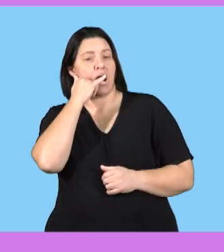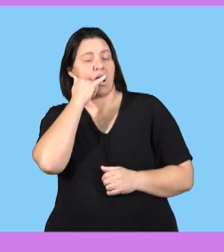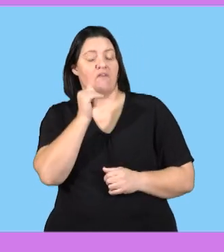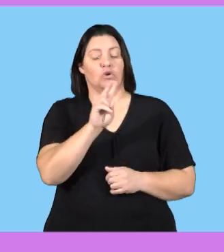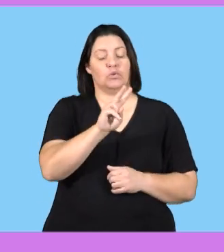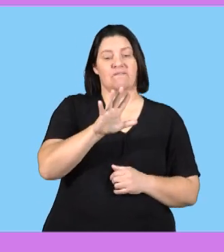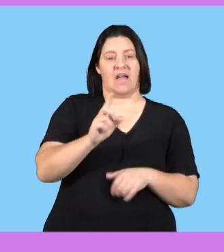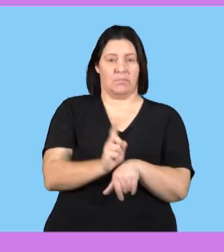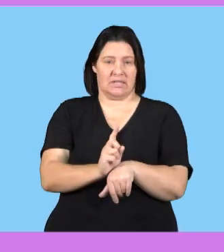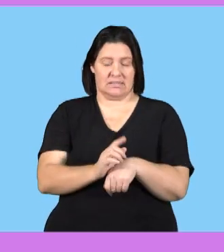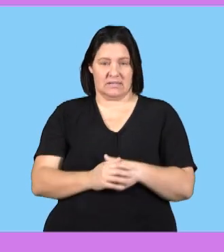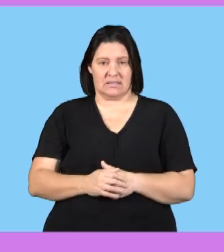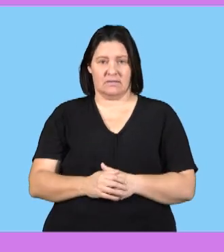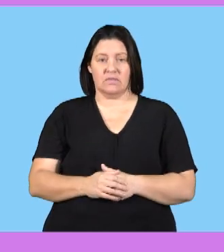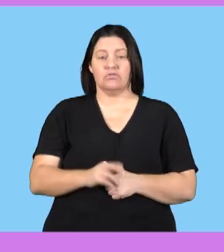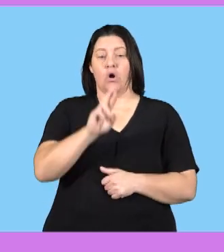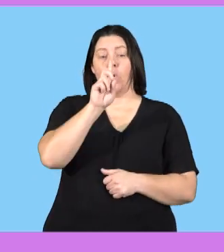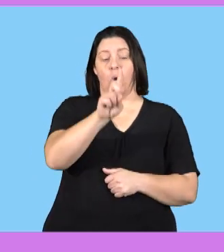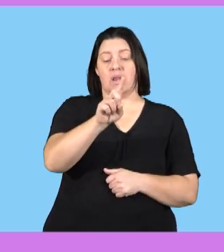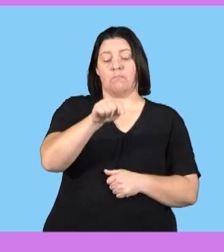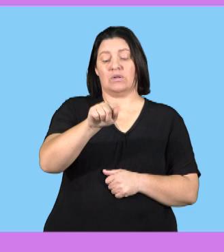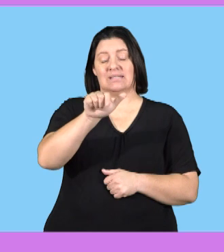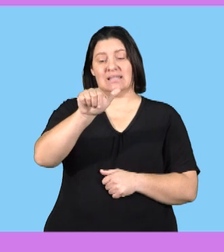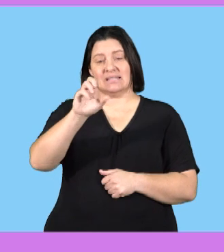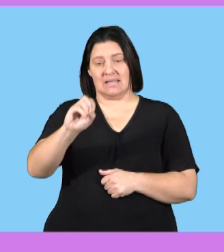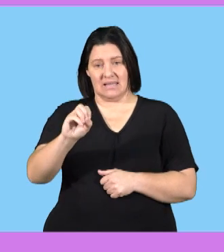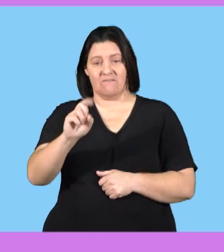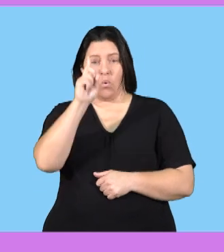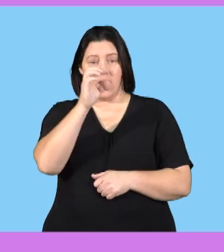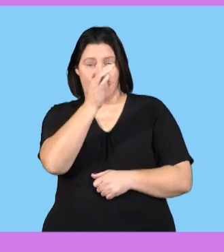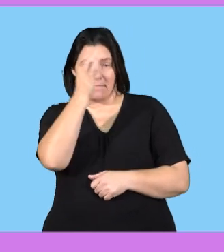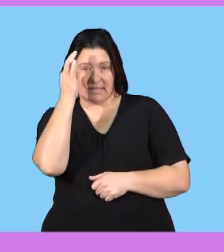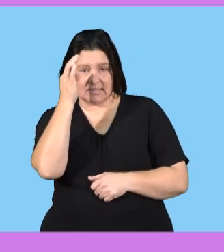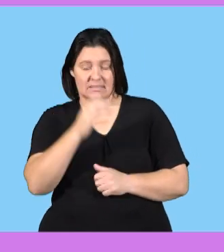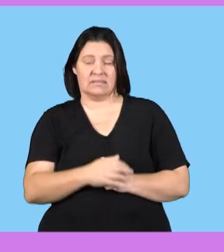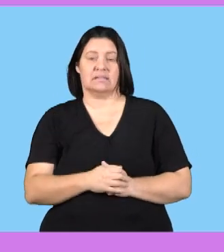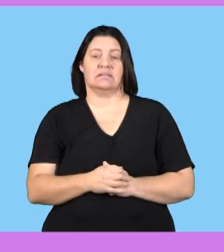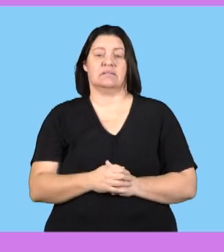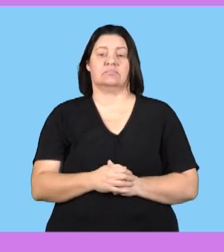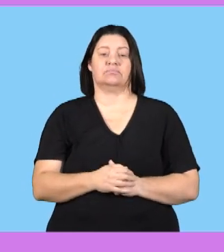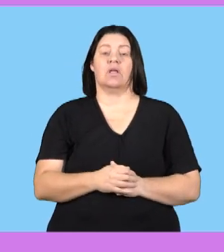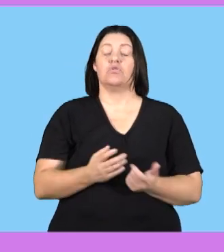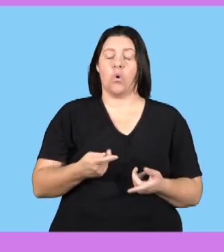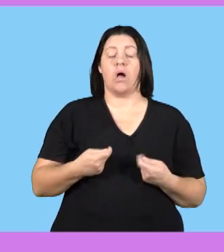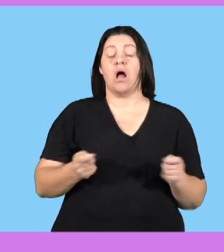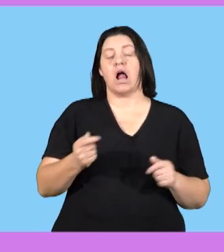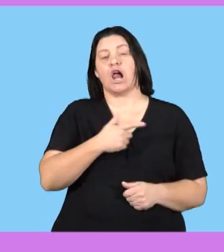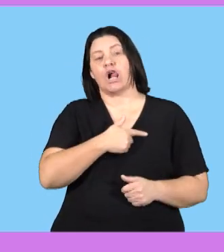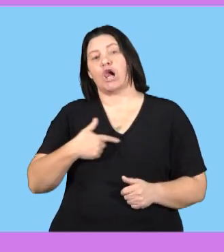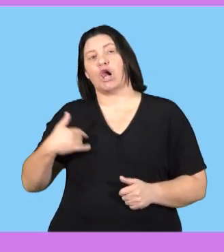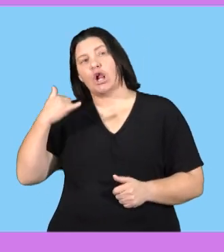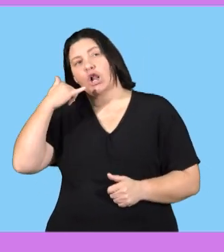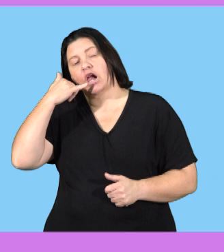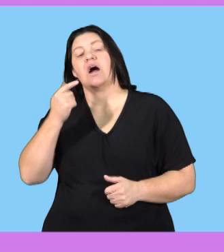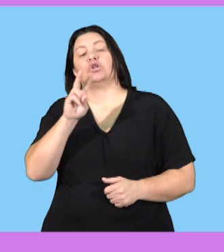that lasts 25 minutes. So it is 160 per minute. Can you see? So we are being charged per minute rate, and you are spending